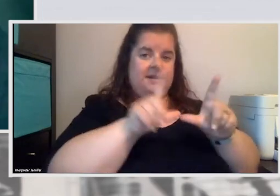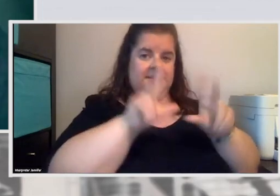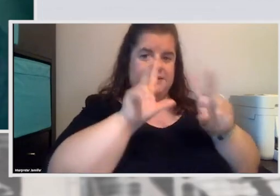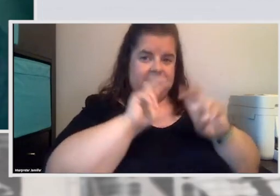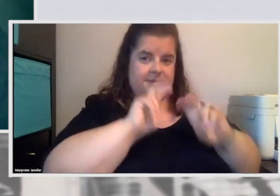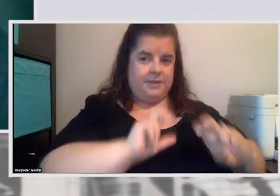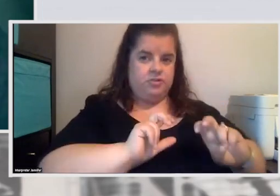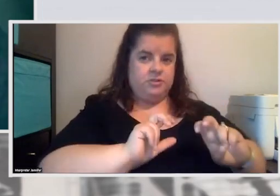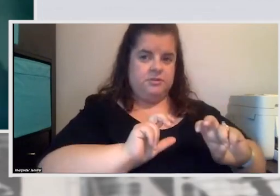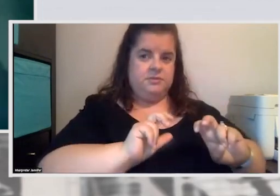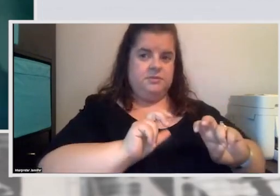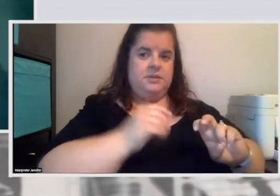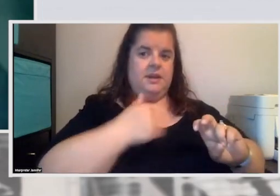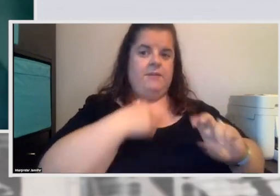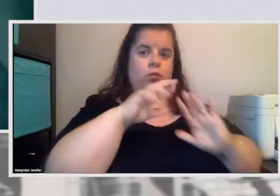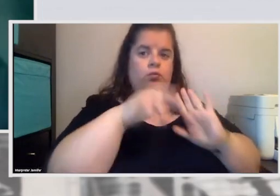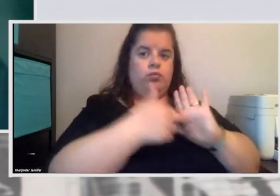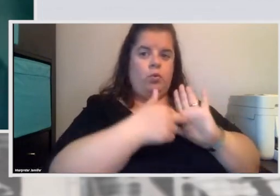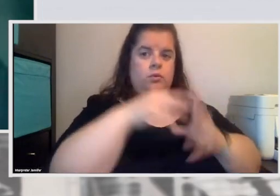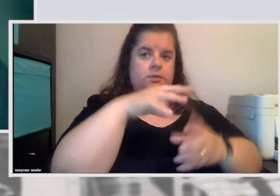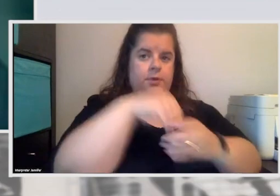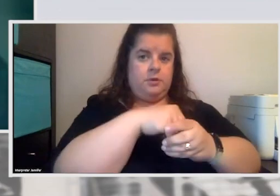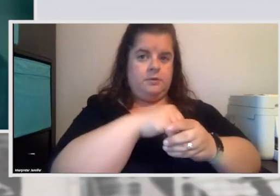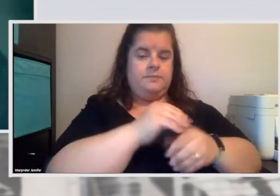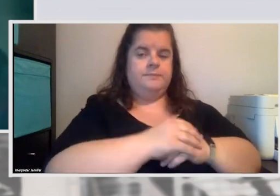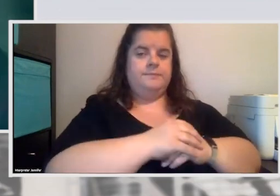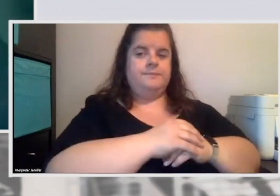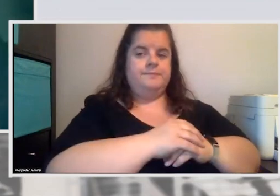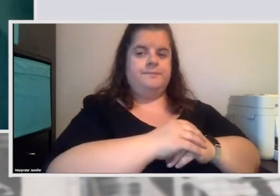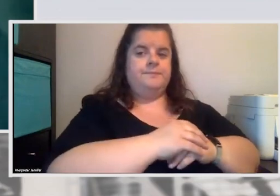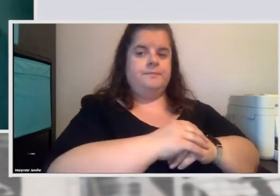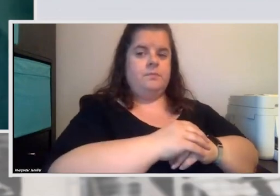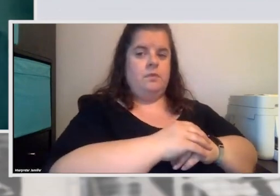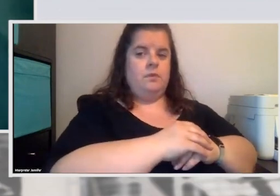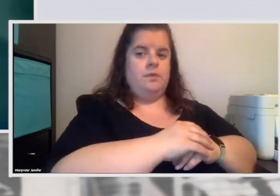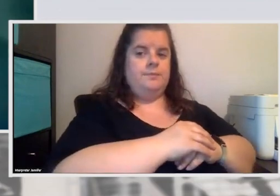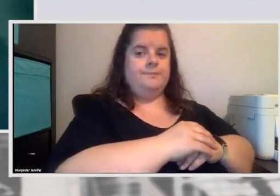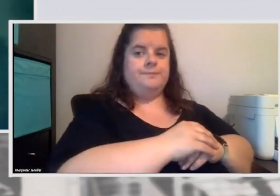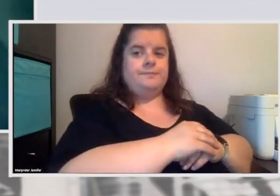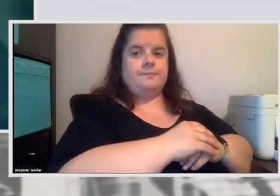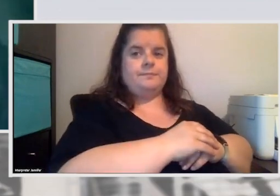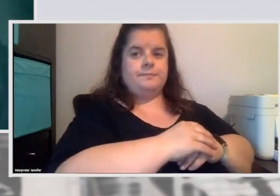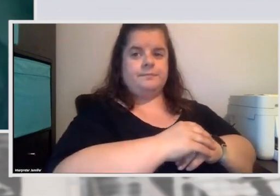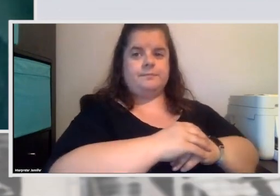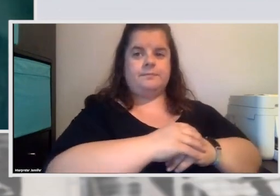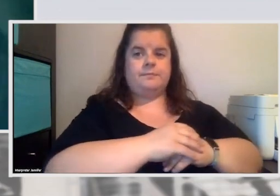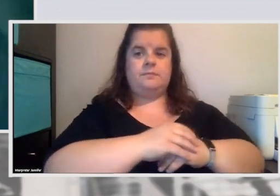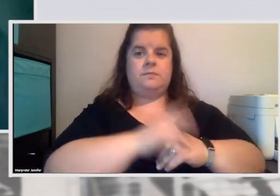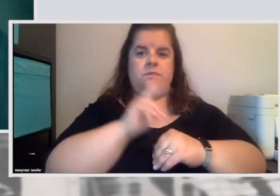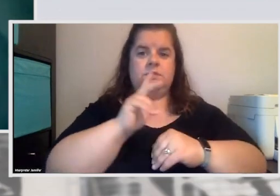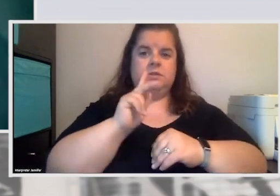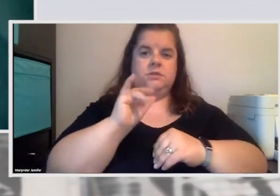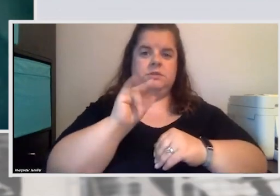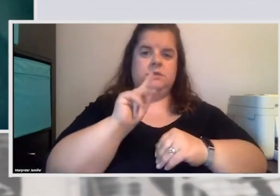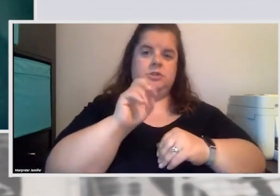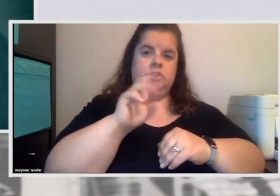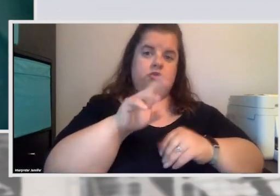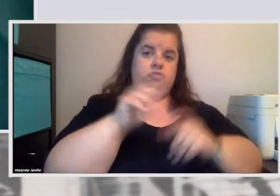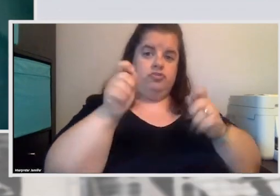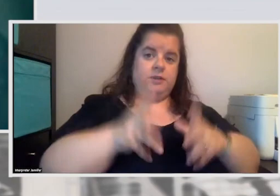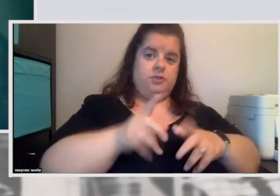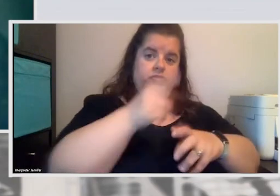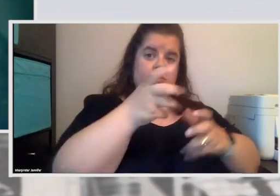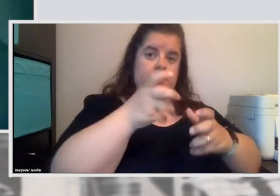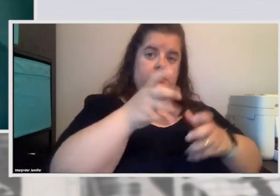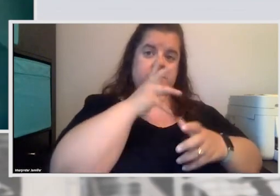a role to play in that step. So Director Kinter, if you want to speak to just sort of how we prioritize those board ups, I